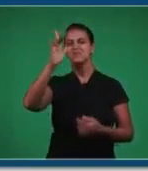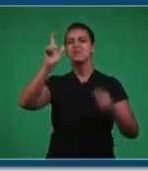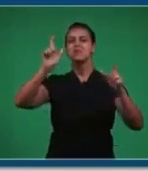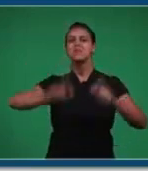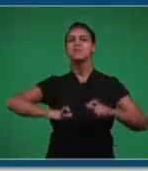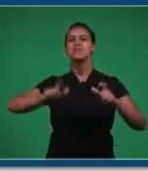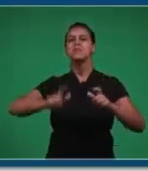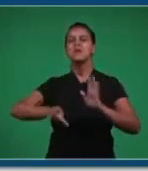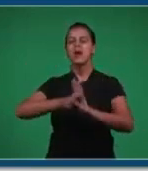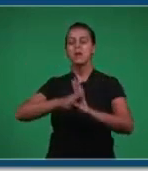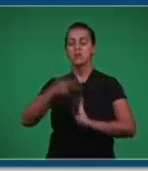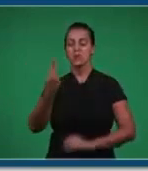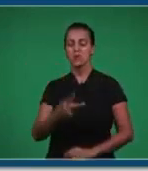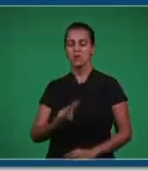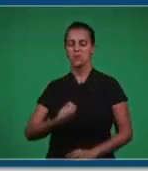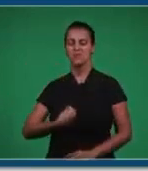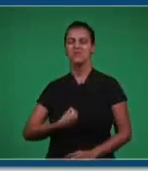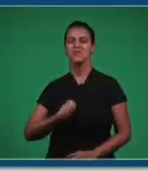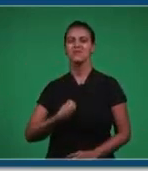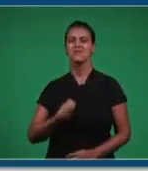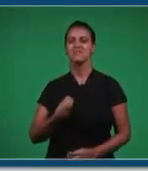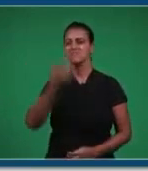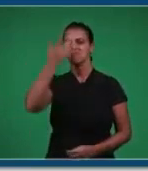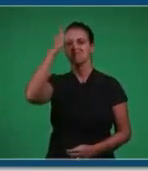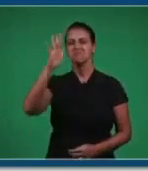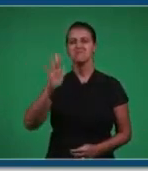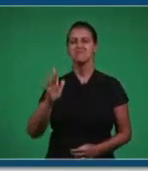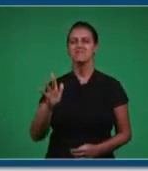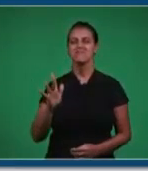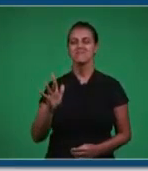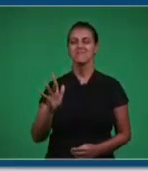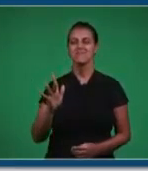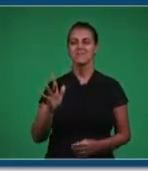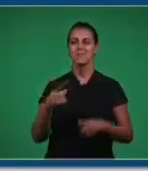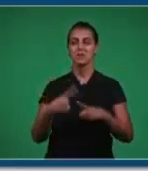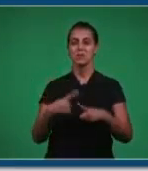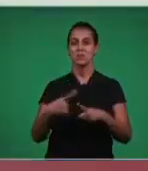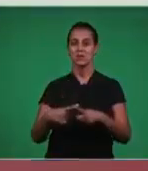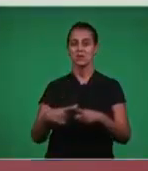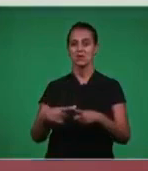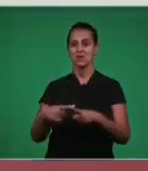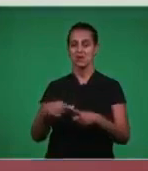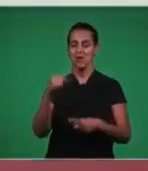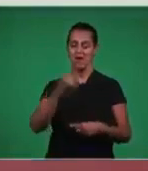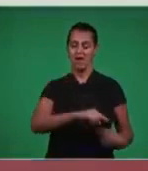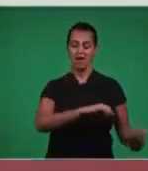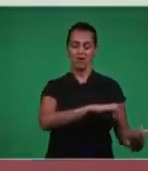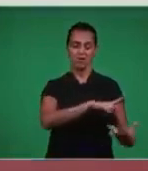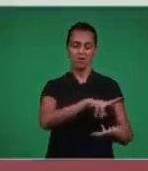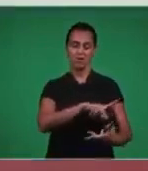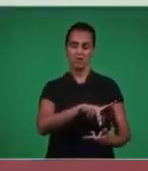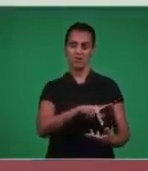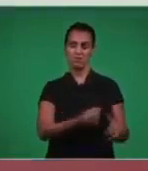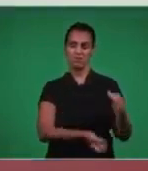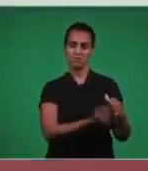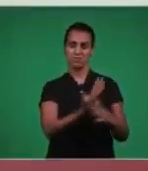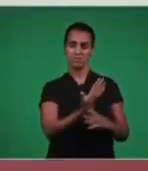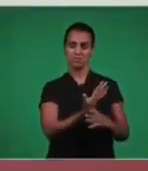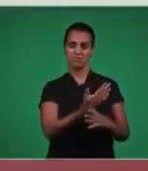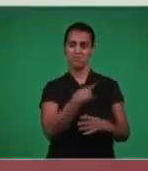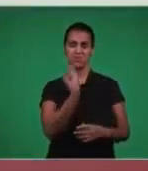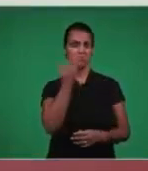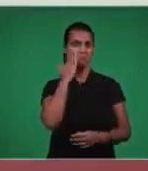its worth, and is not in the land of the living. My brethren, in the creative work, we do not understand the product of